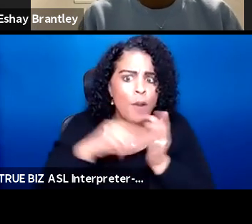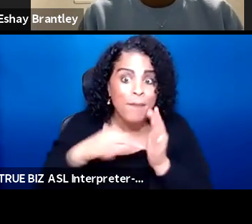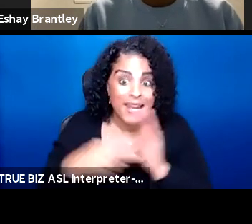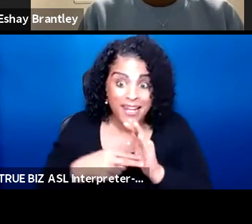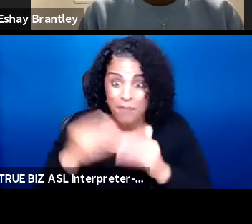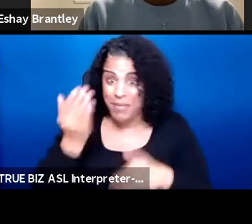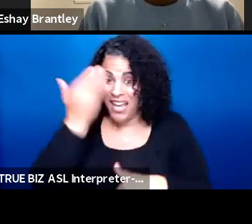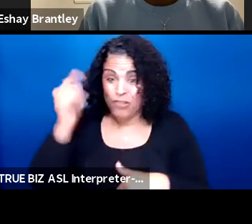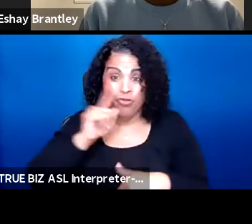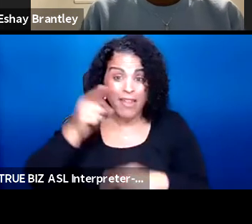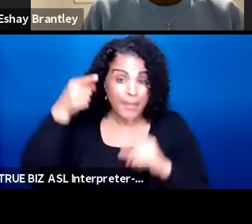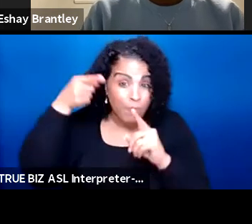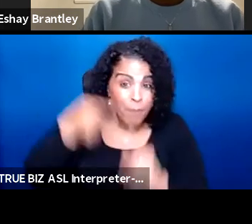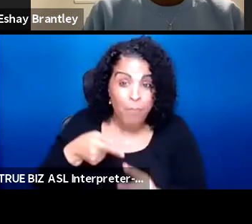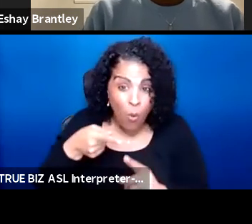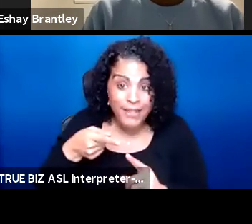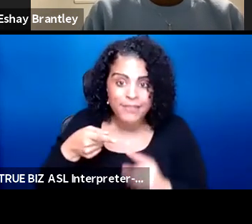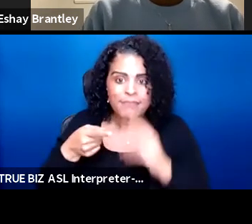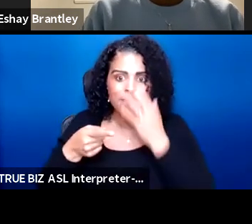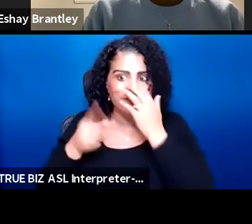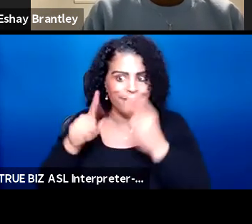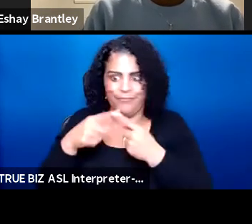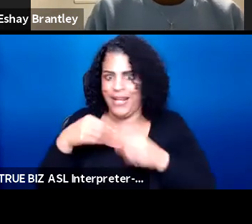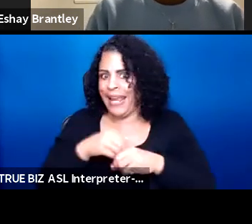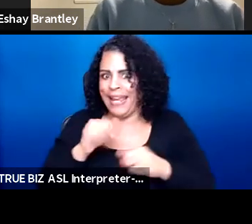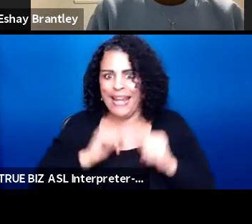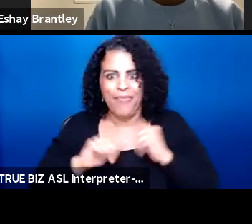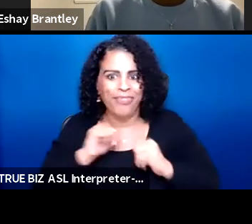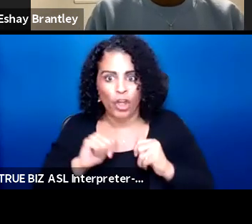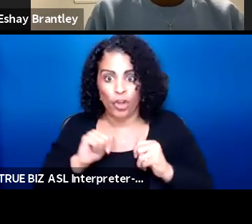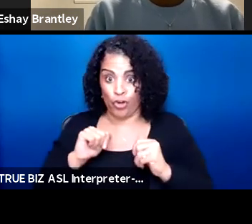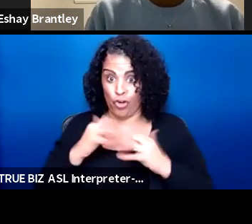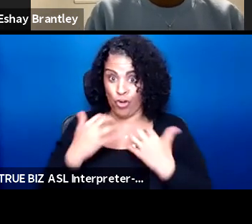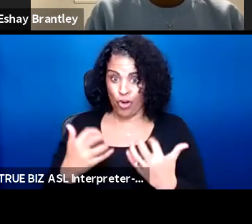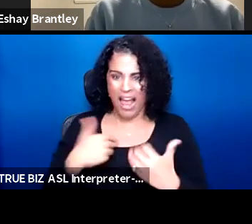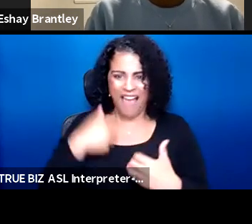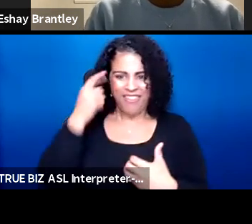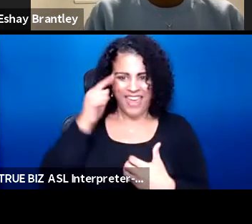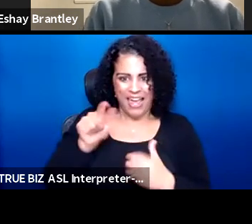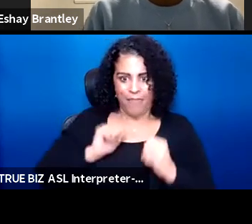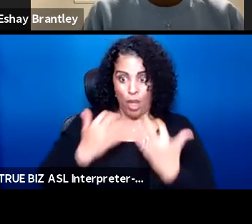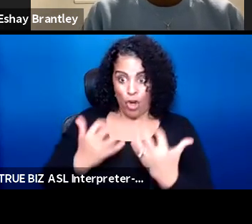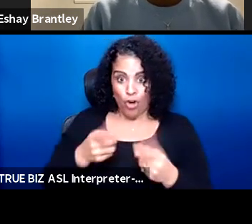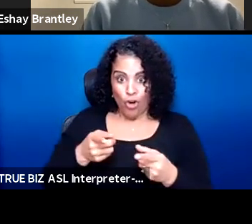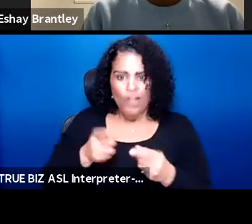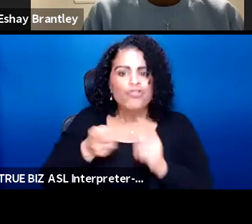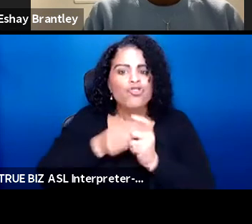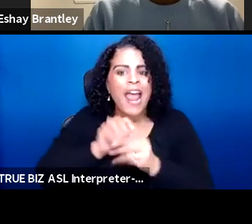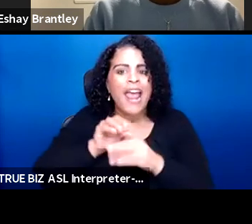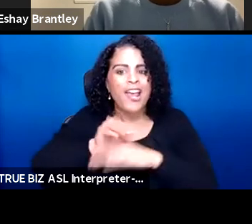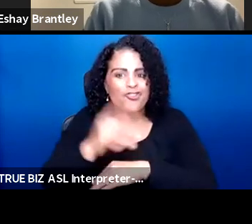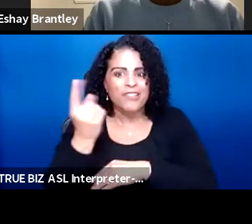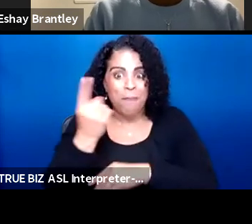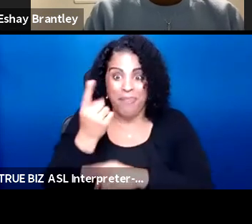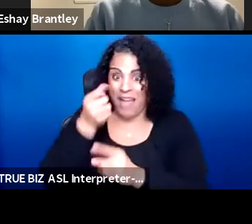day, when we're in theater, I think of theater as changing someone's life, impacting